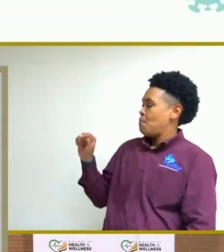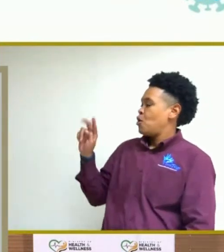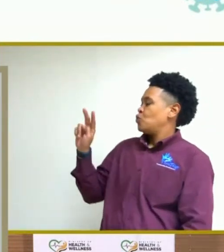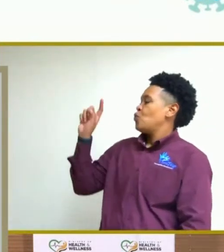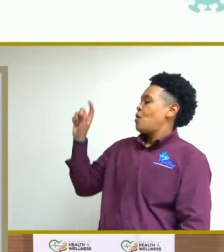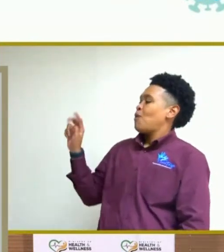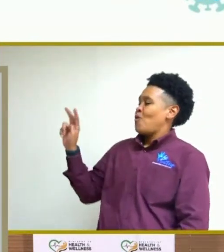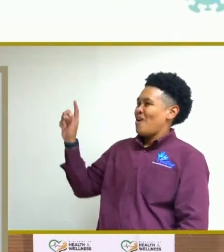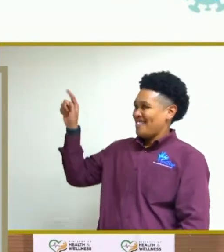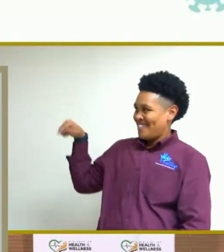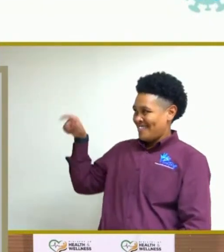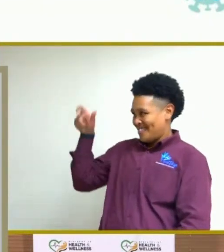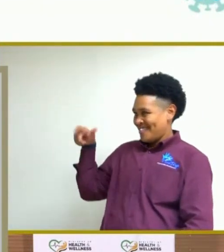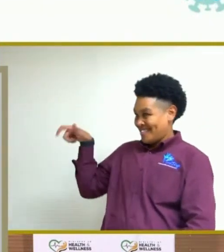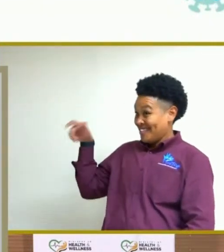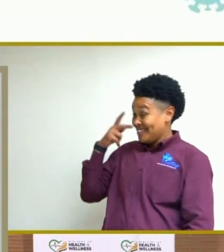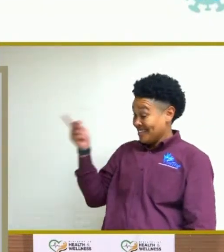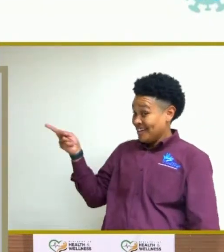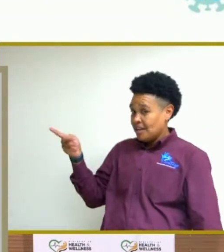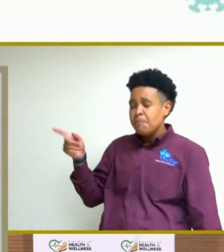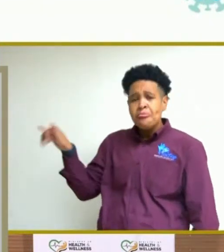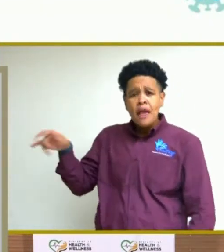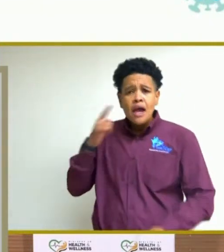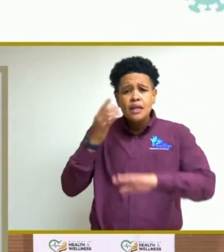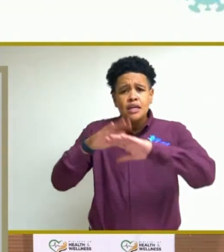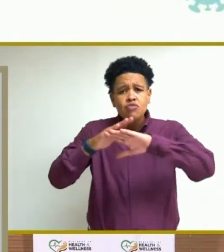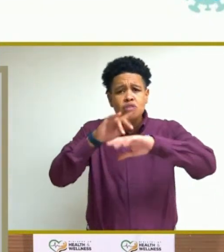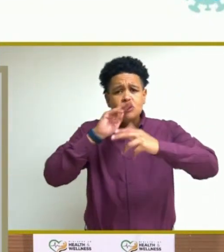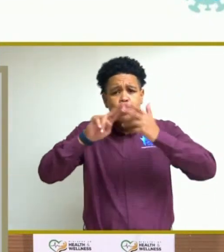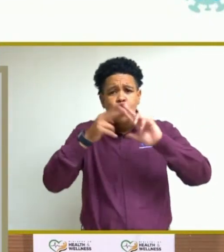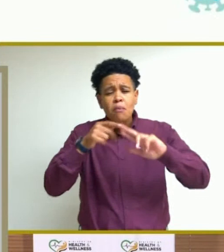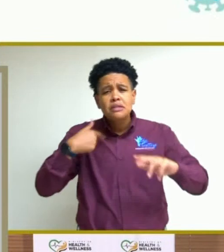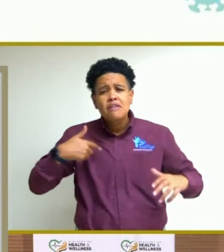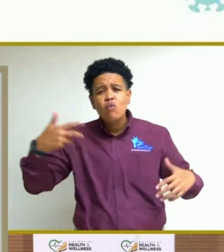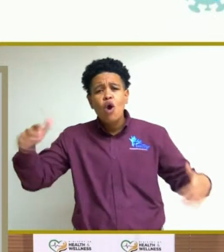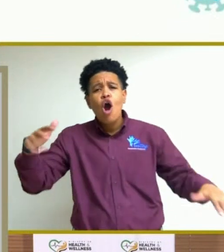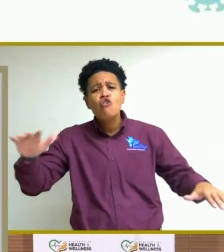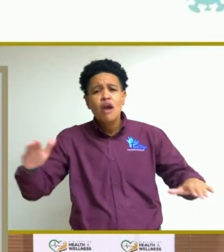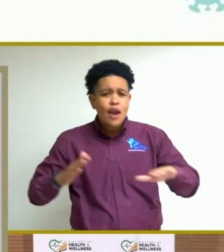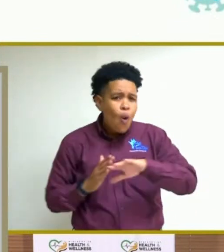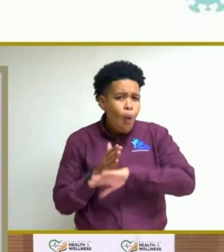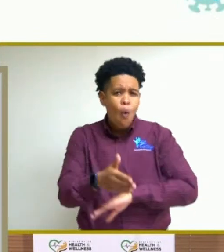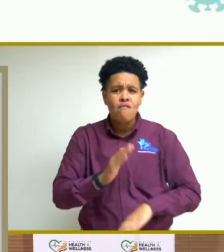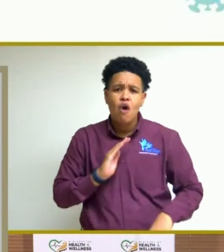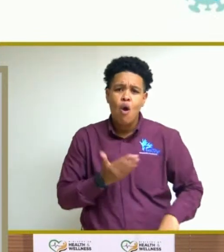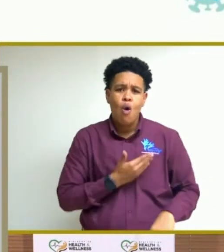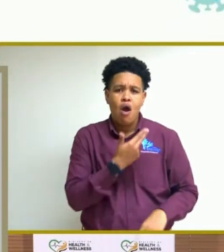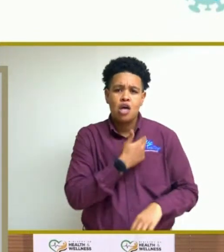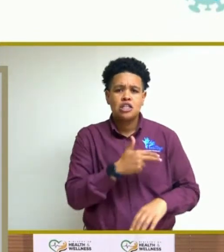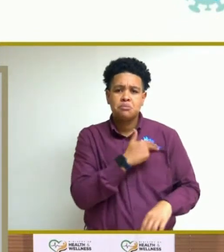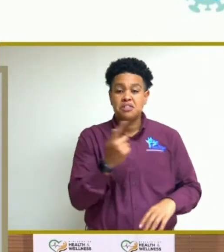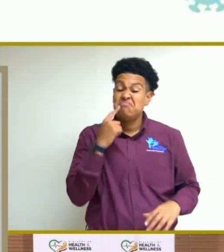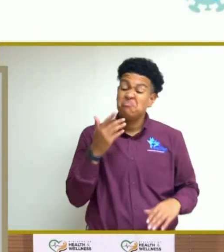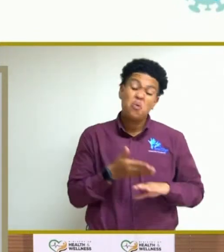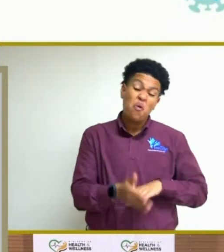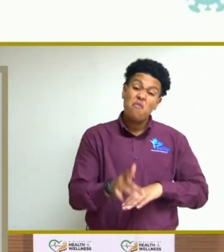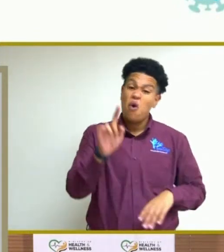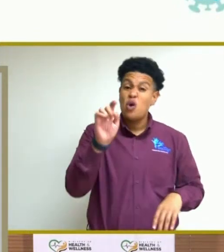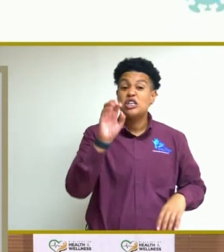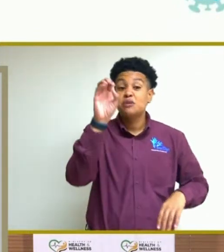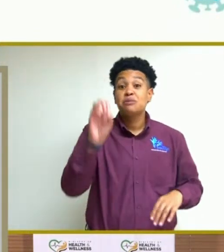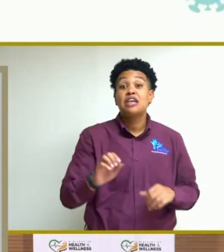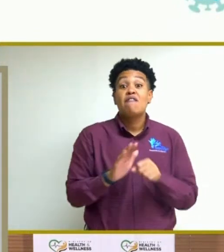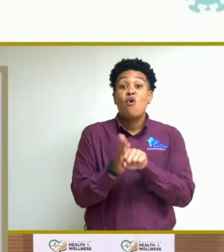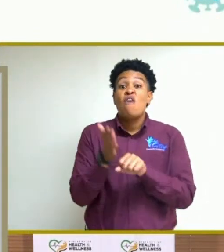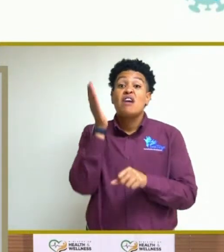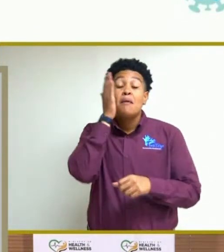cases, remember that we are already over our hospitalizations. 100% of COVID